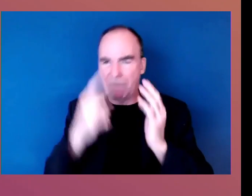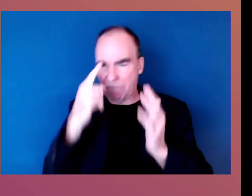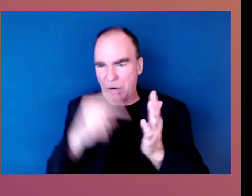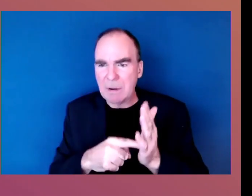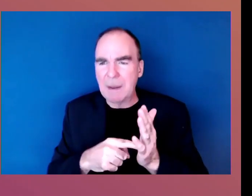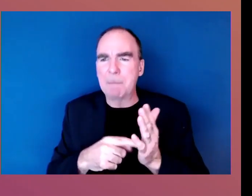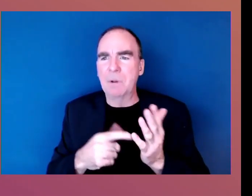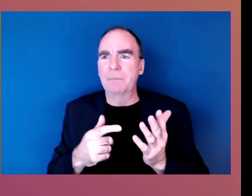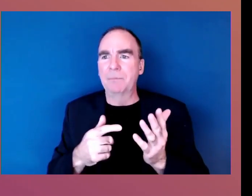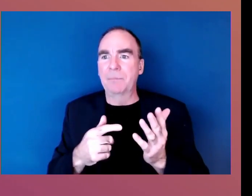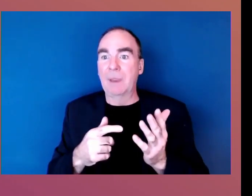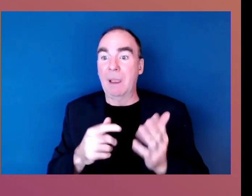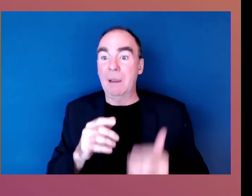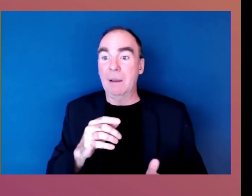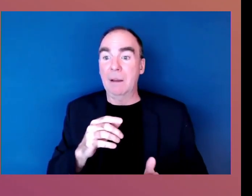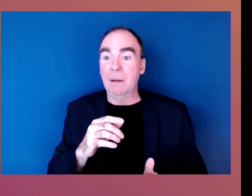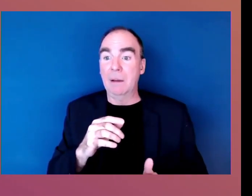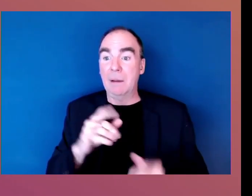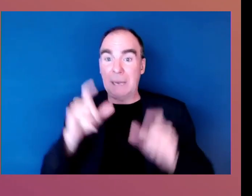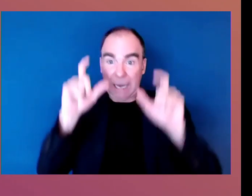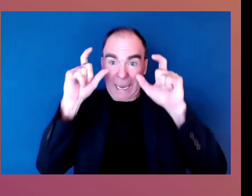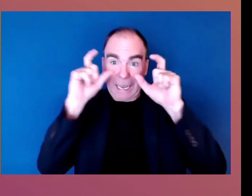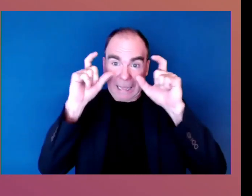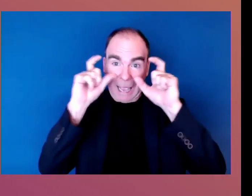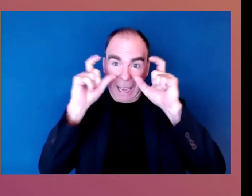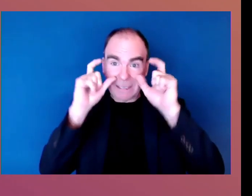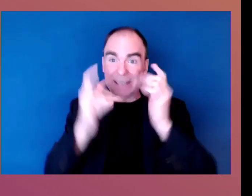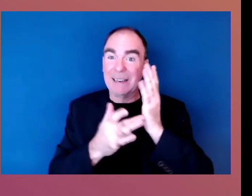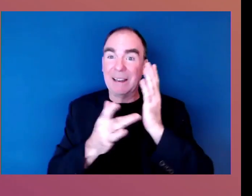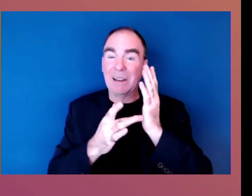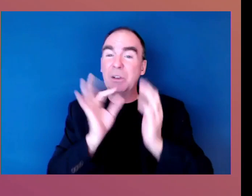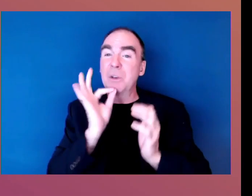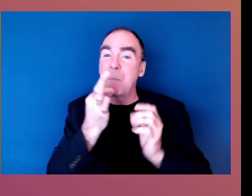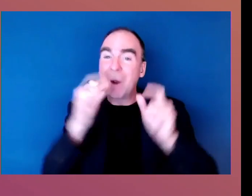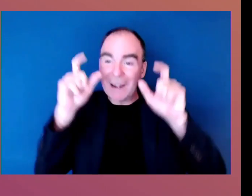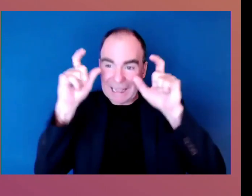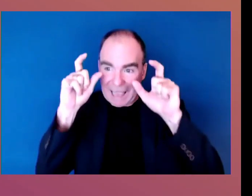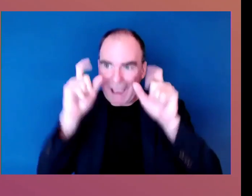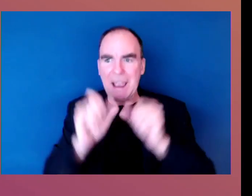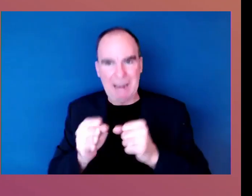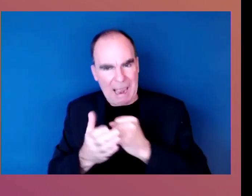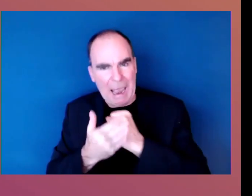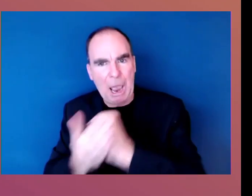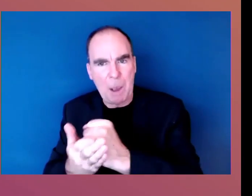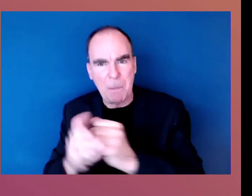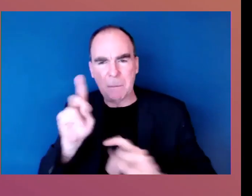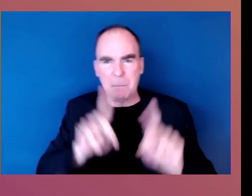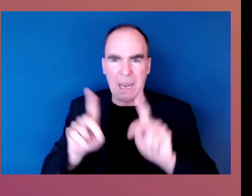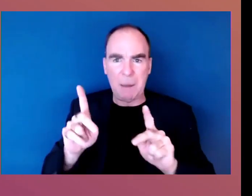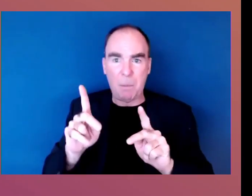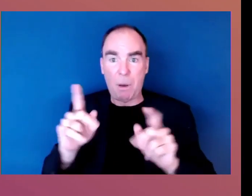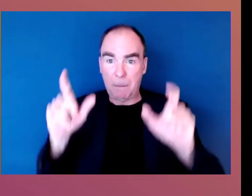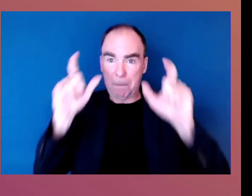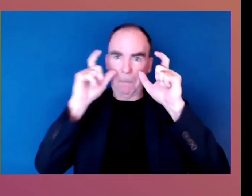useful for visually impaired people because they can help them understand the surrounding world.